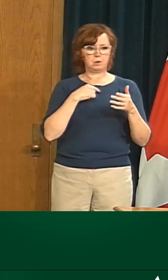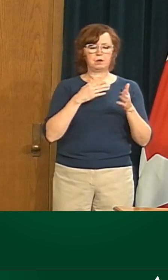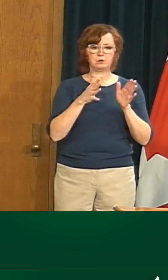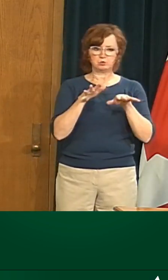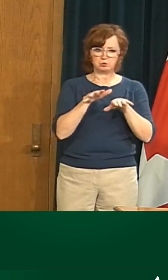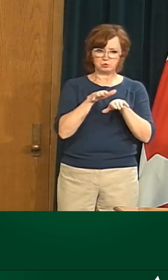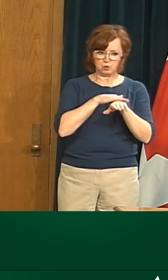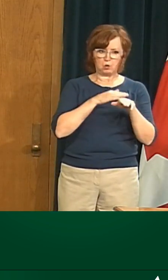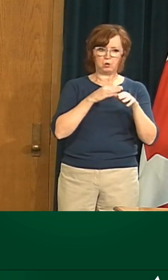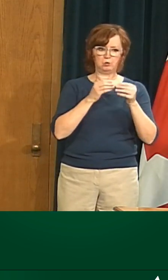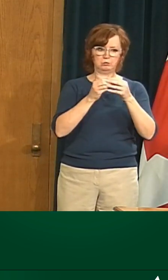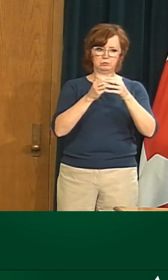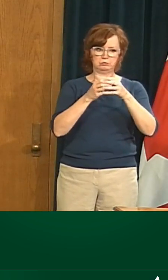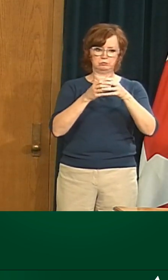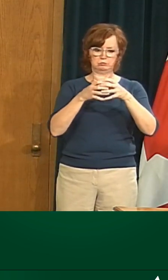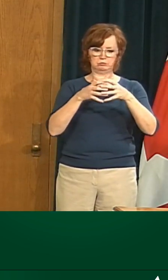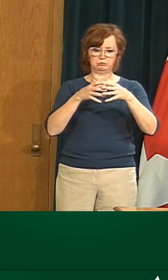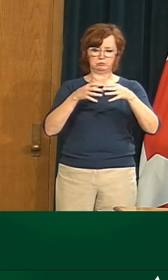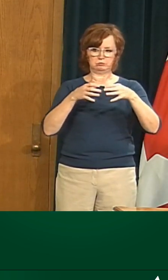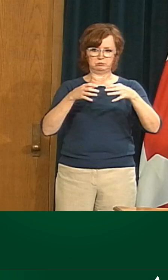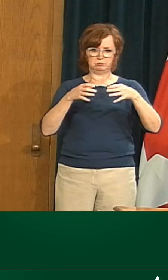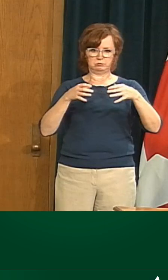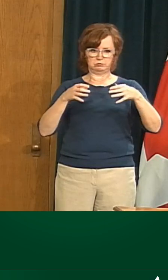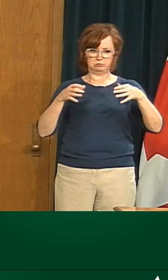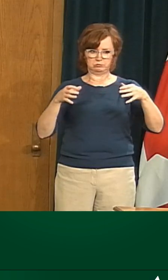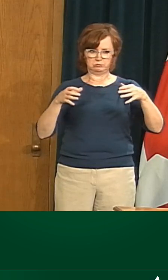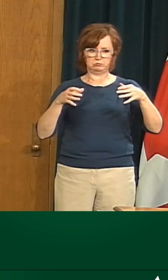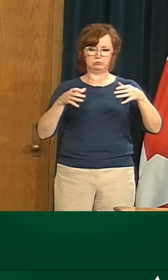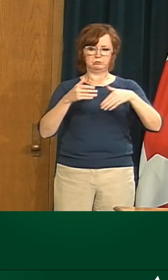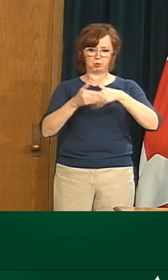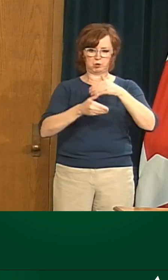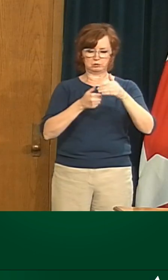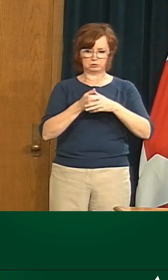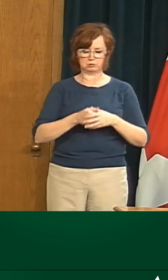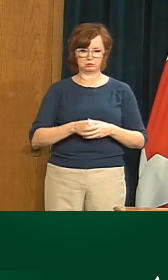of COVID-19. We can work through those